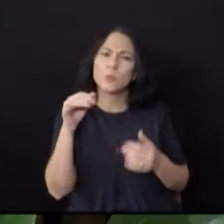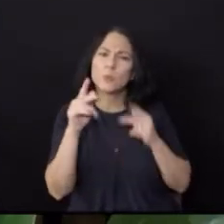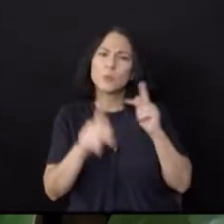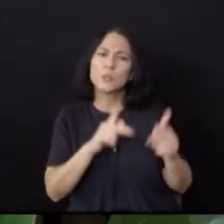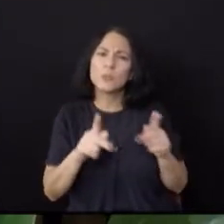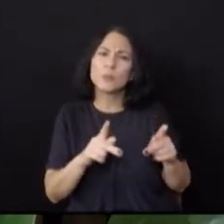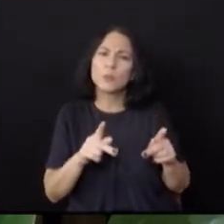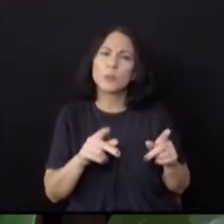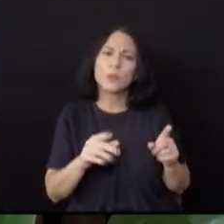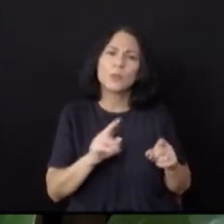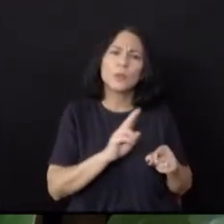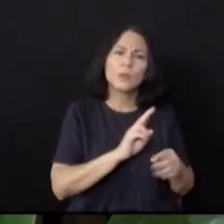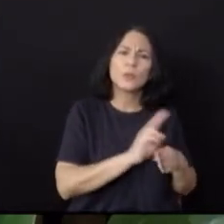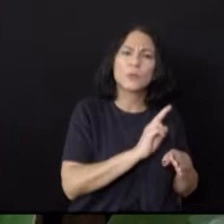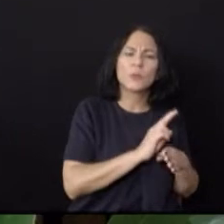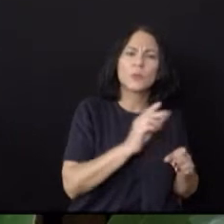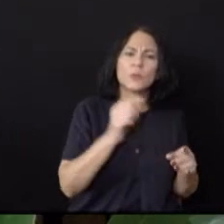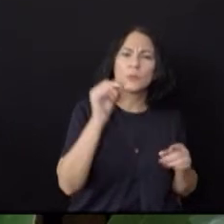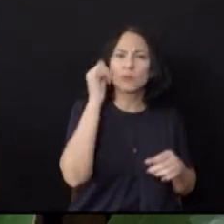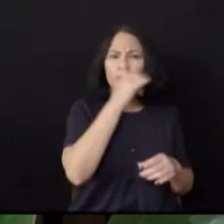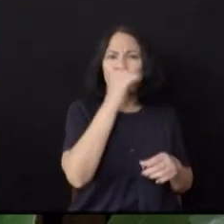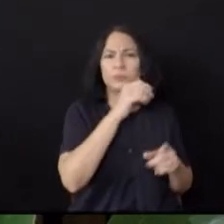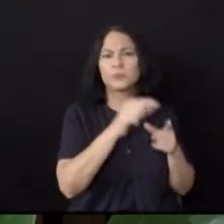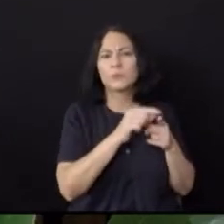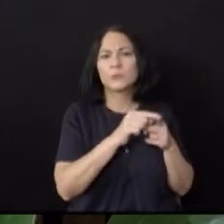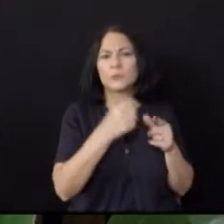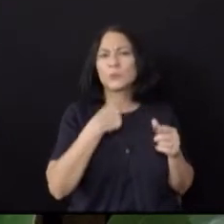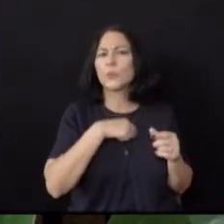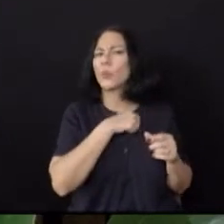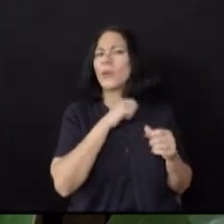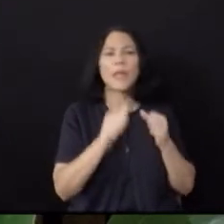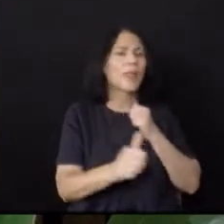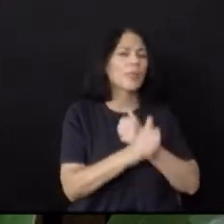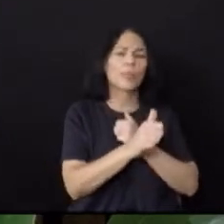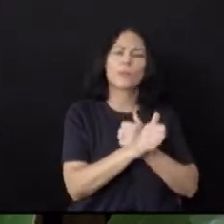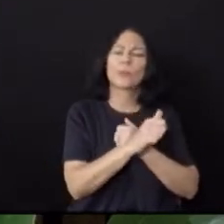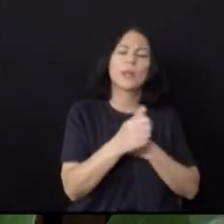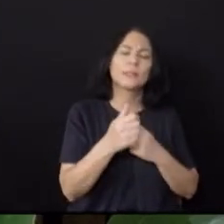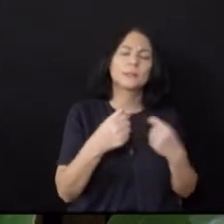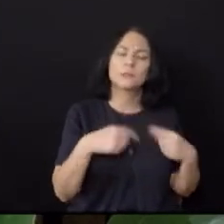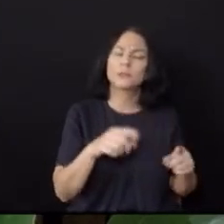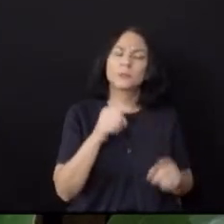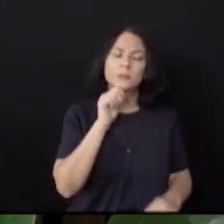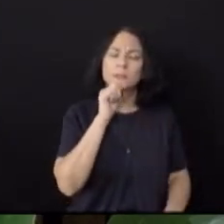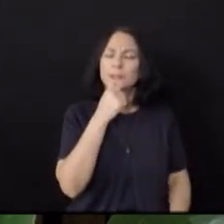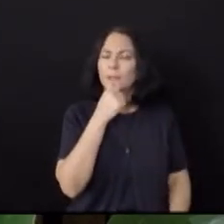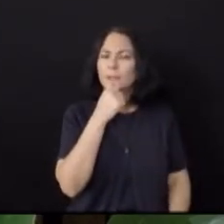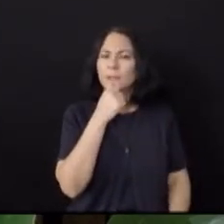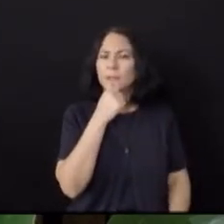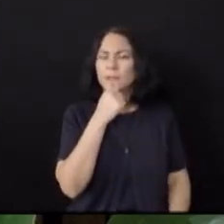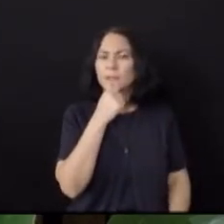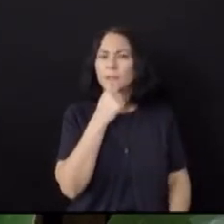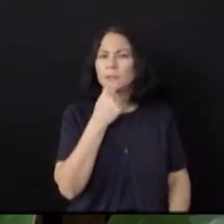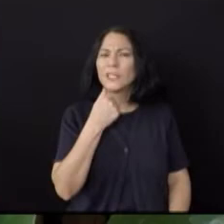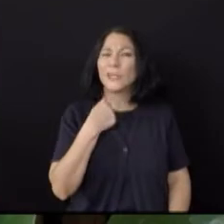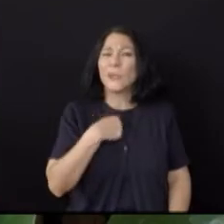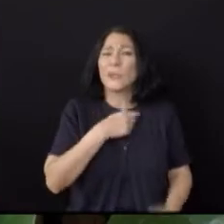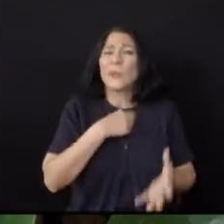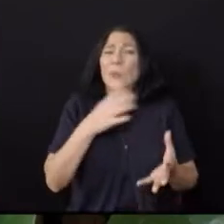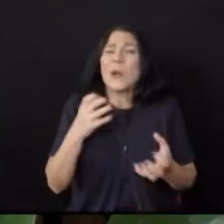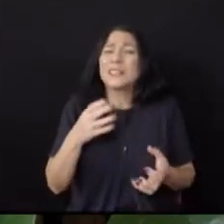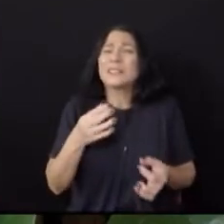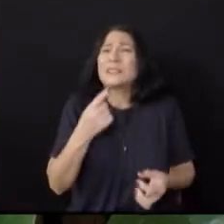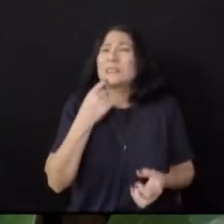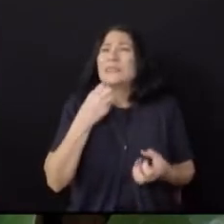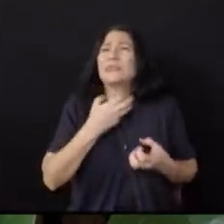We do not threaten when we suffer. Now, I know there's something in us, that same thing that wants to scream out, it's not fair.